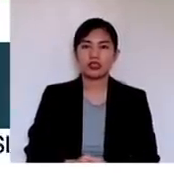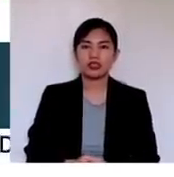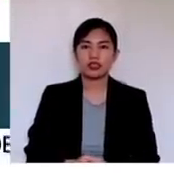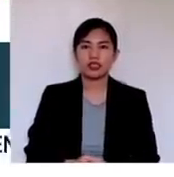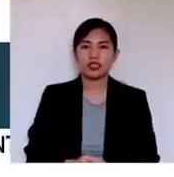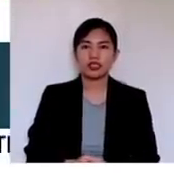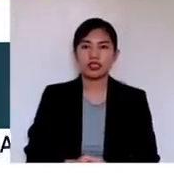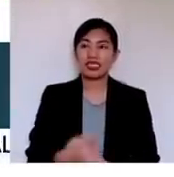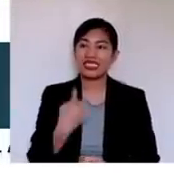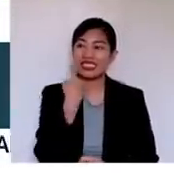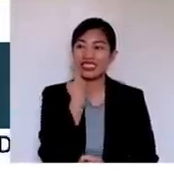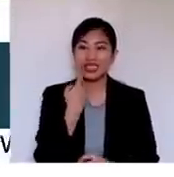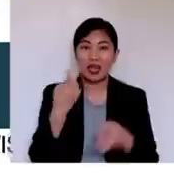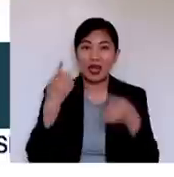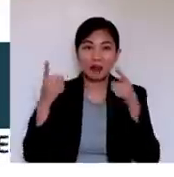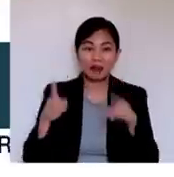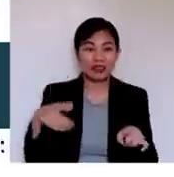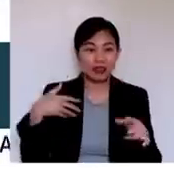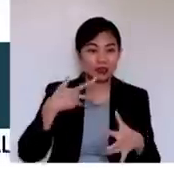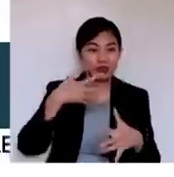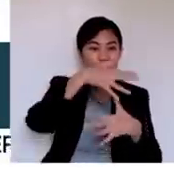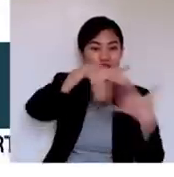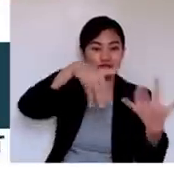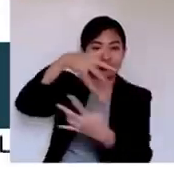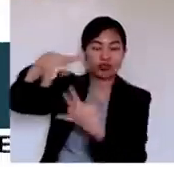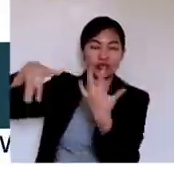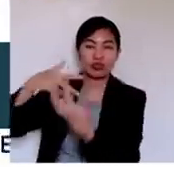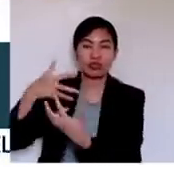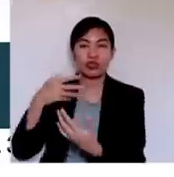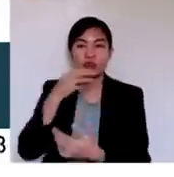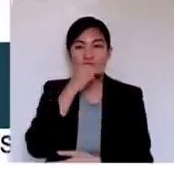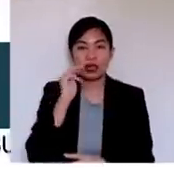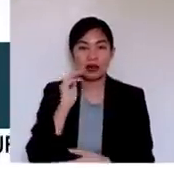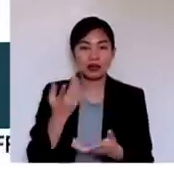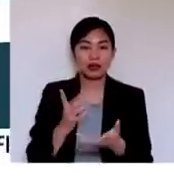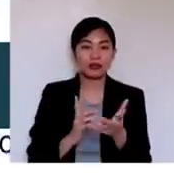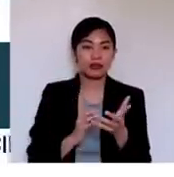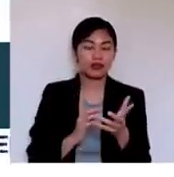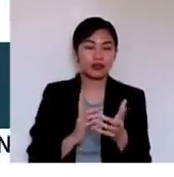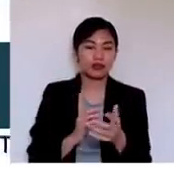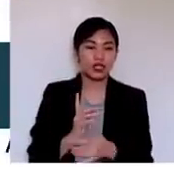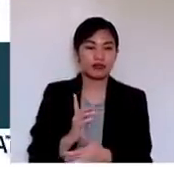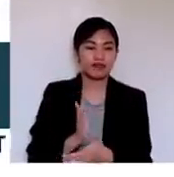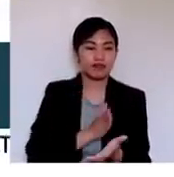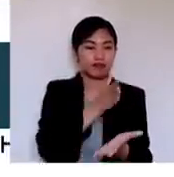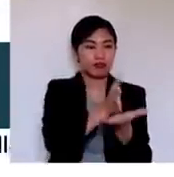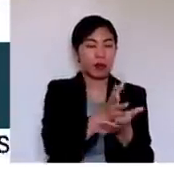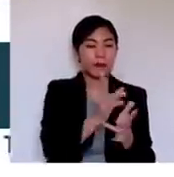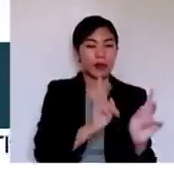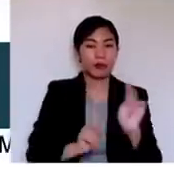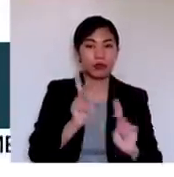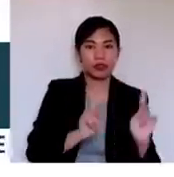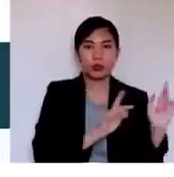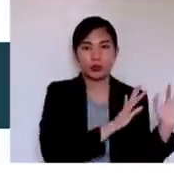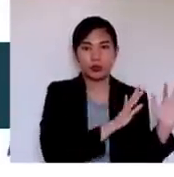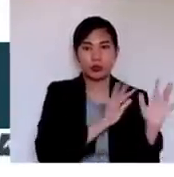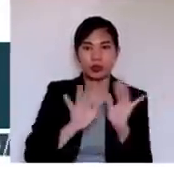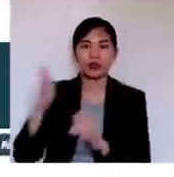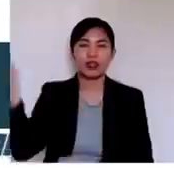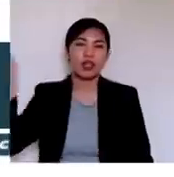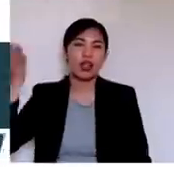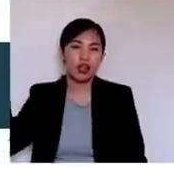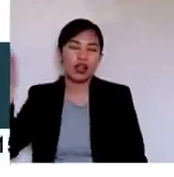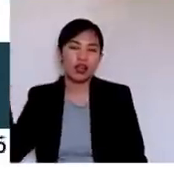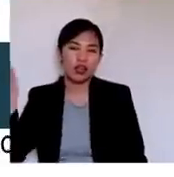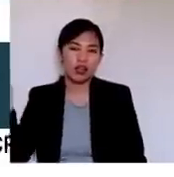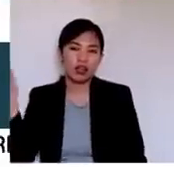gatherings, on interactions wherein he would appear before the public and make a speech and give